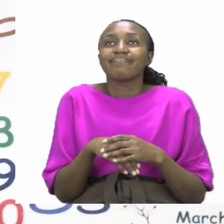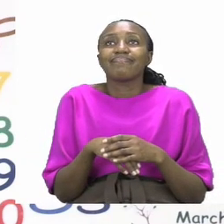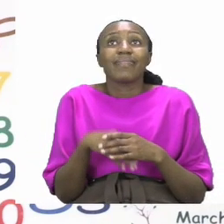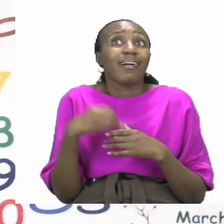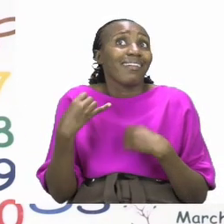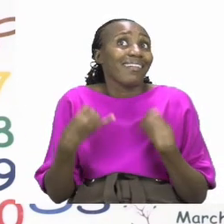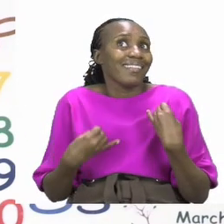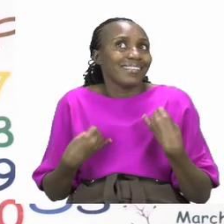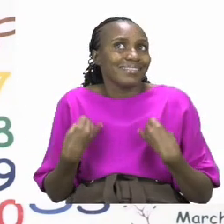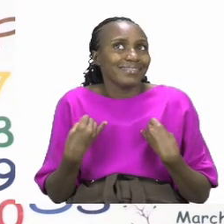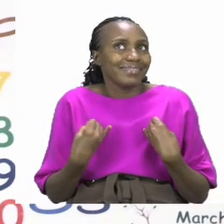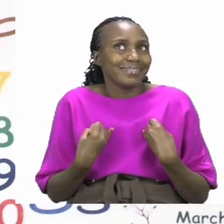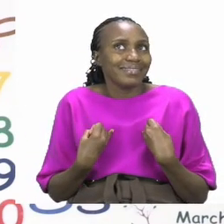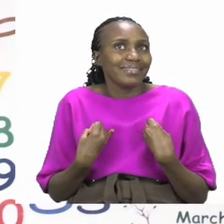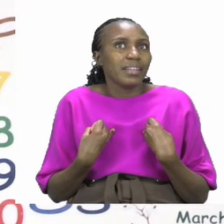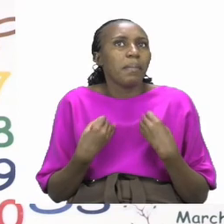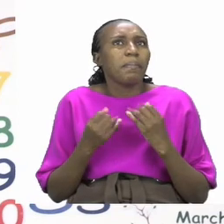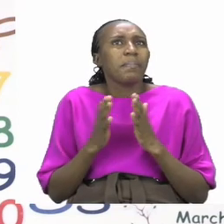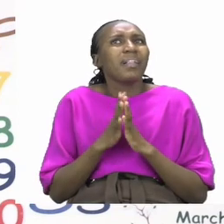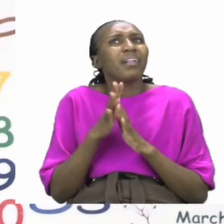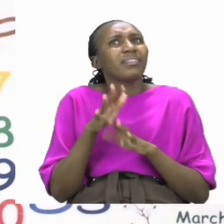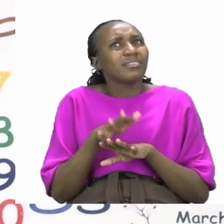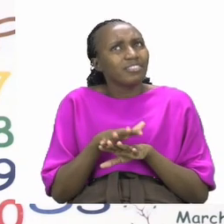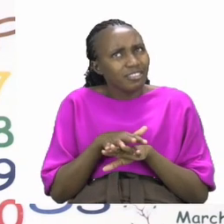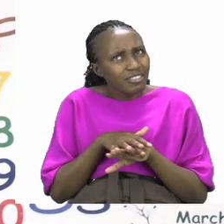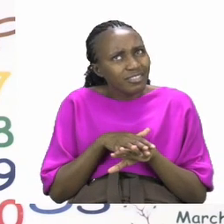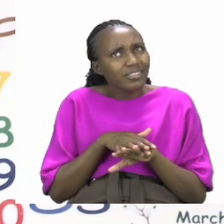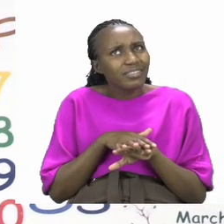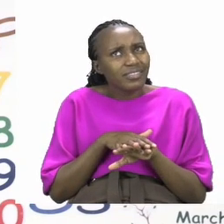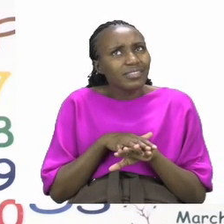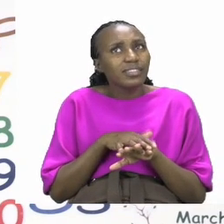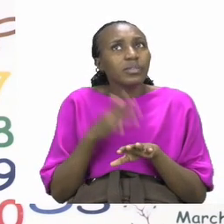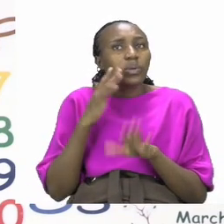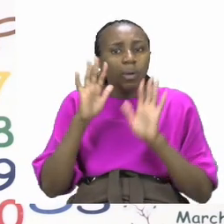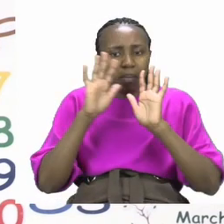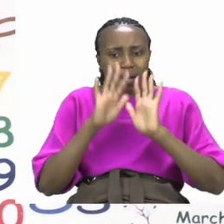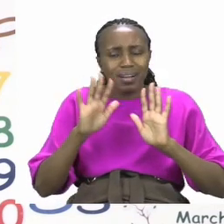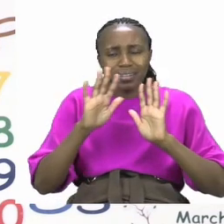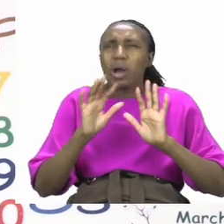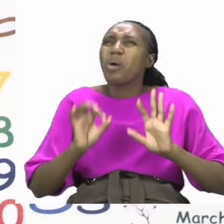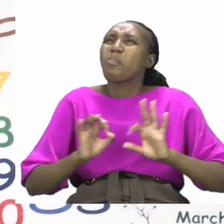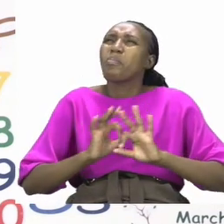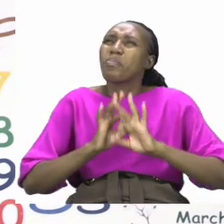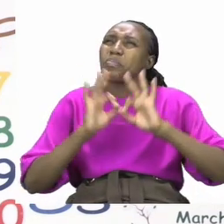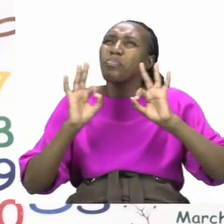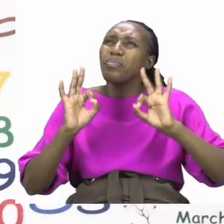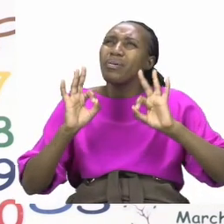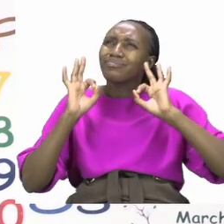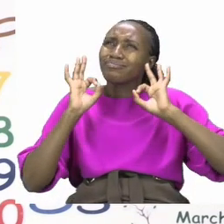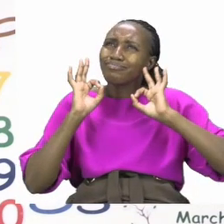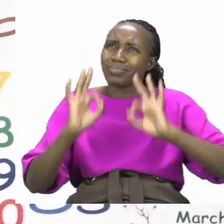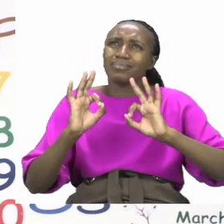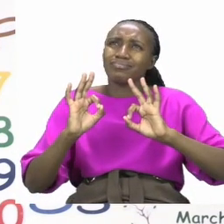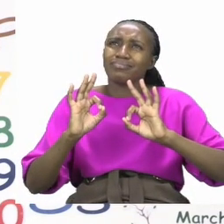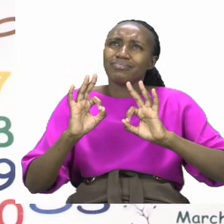that one. Take your time, boys and girls, and make sure that when you color inside the